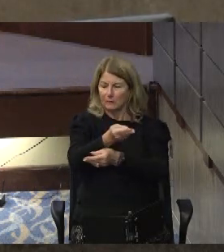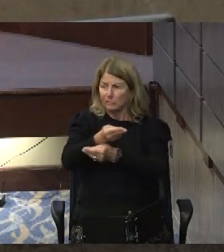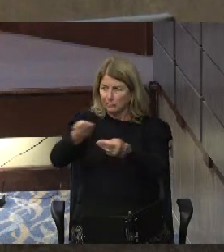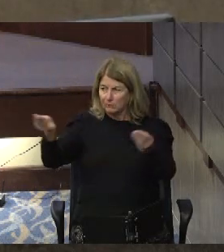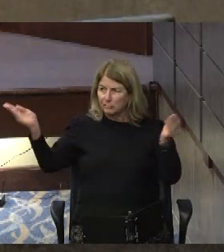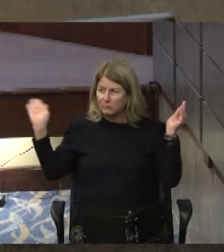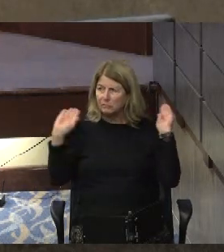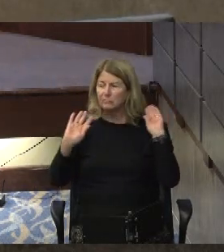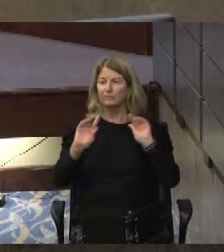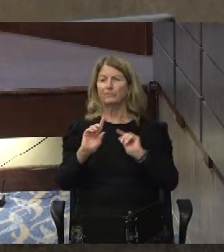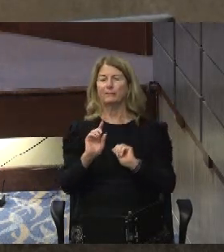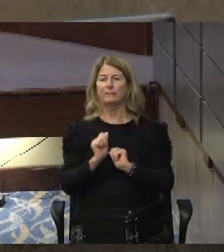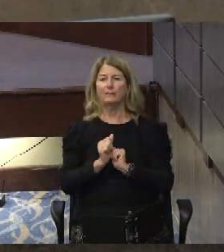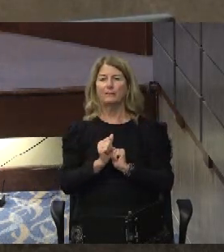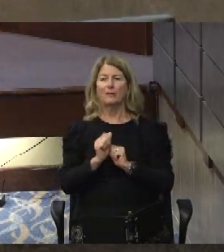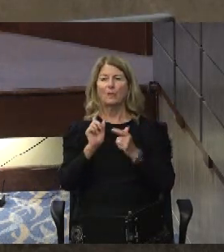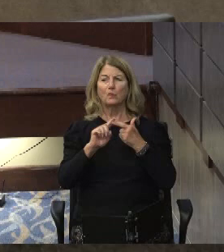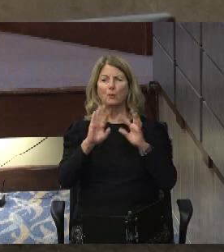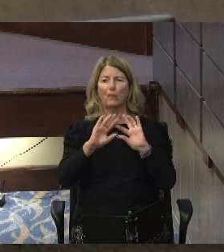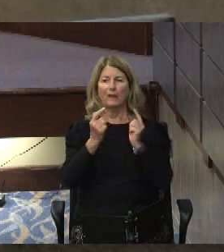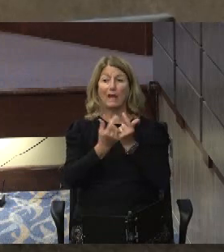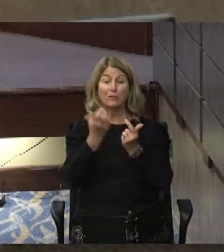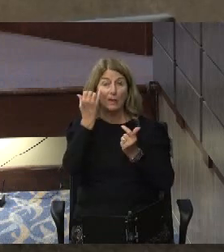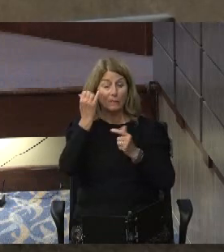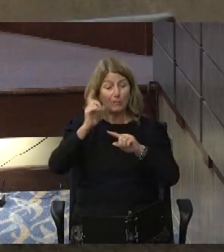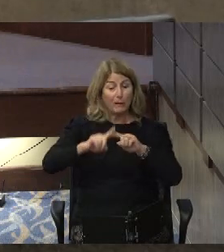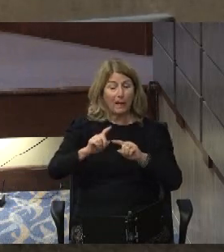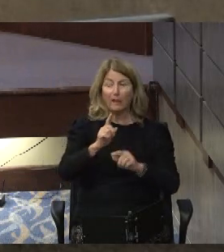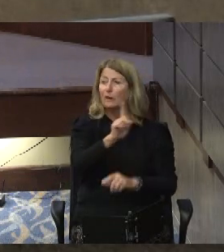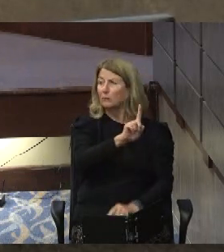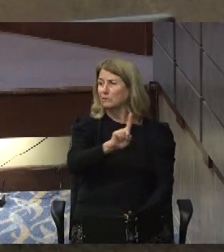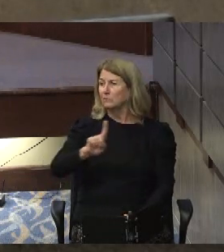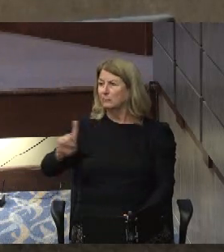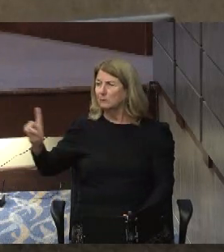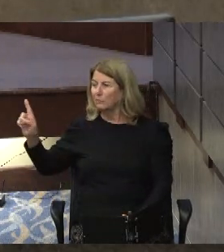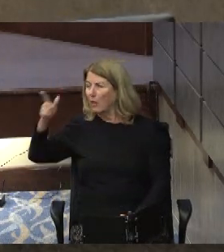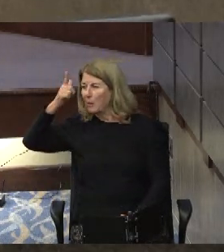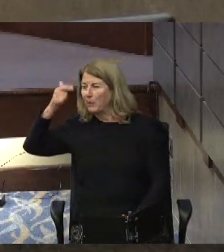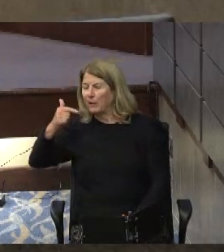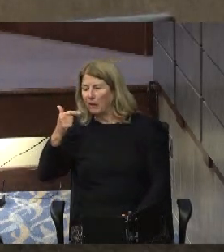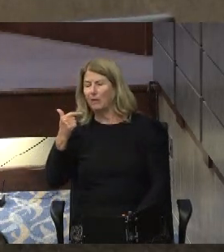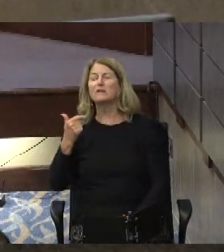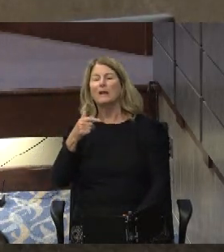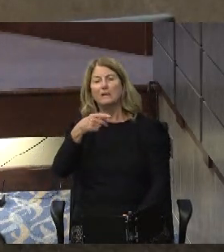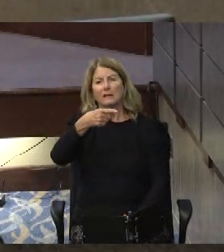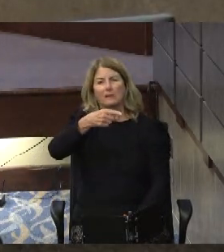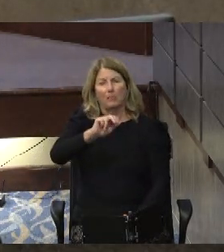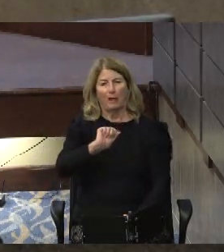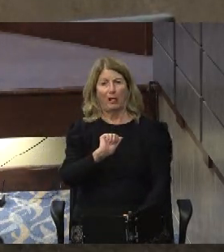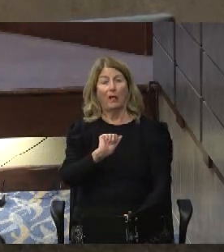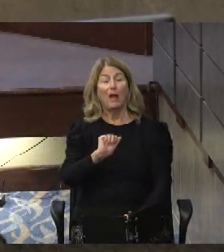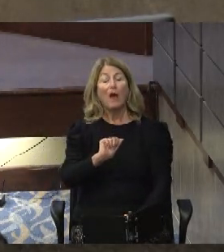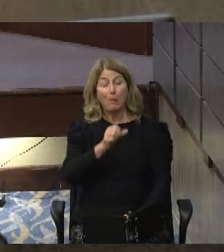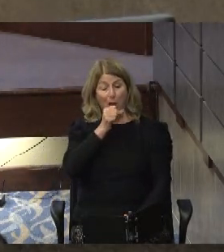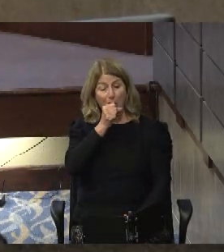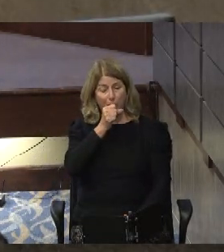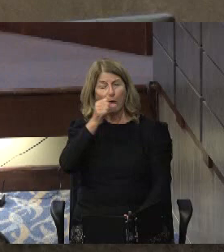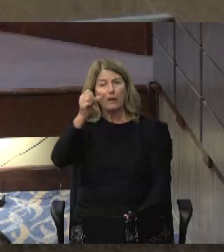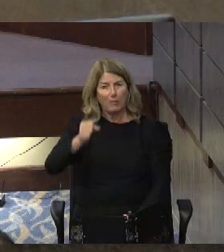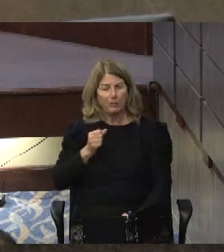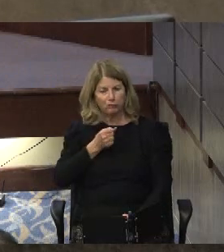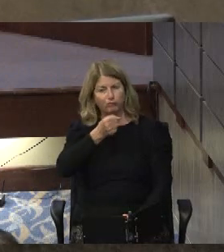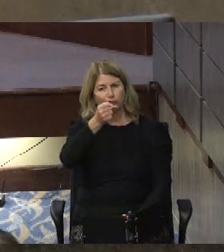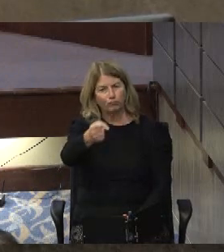will distribute those to council. And if you're unable to approach the podium due to physical limitations, a microphone is available to be brought to